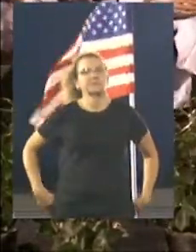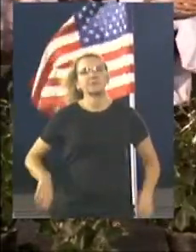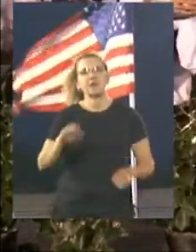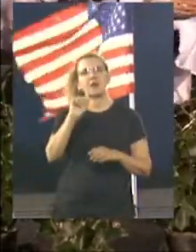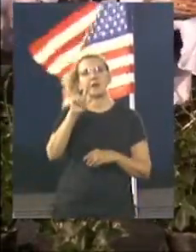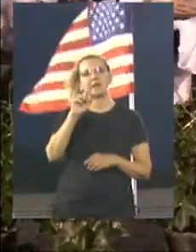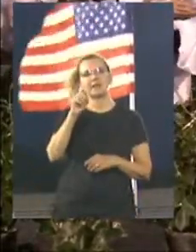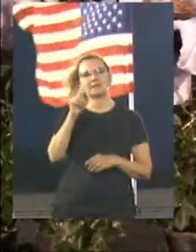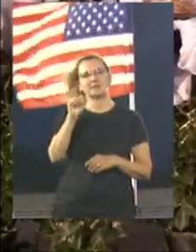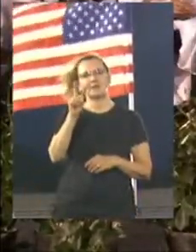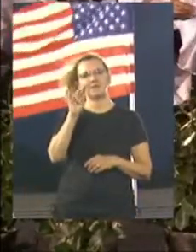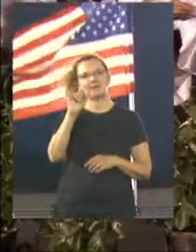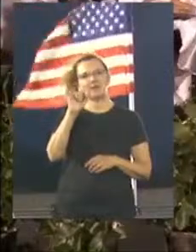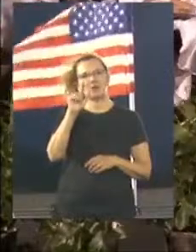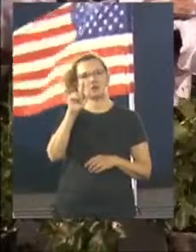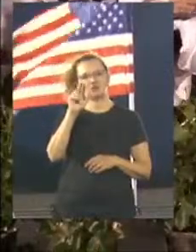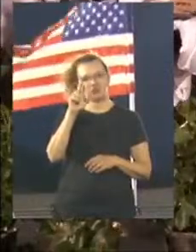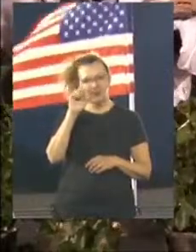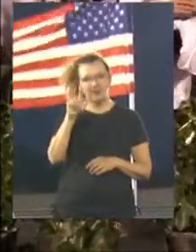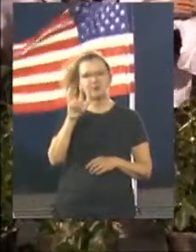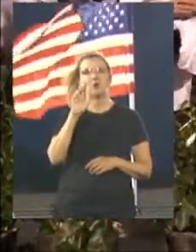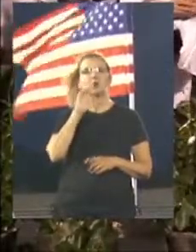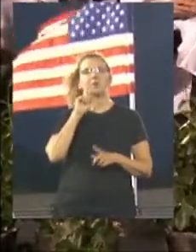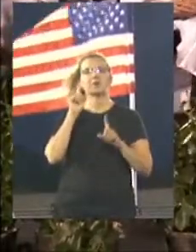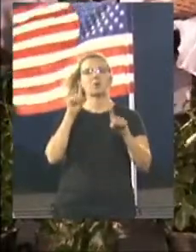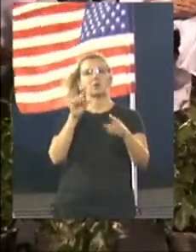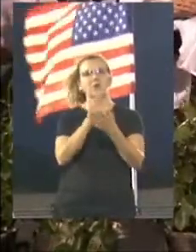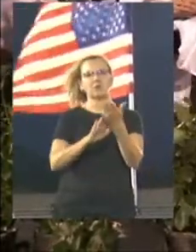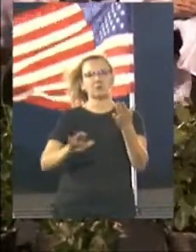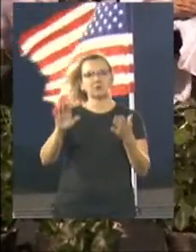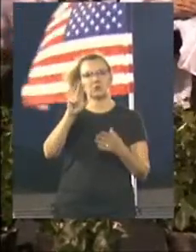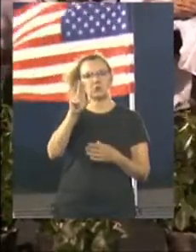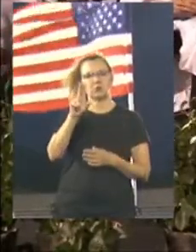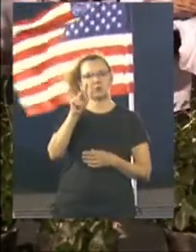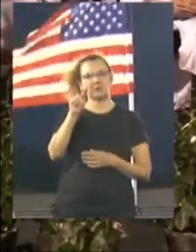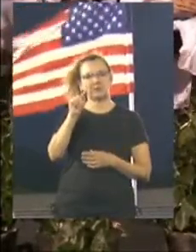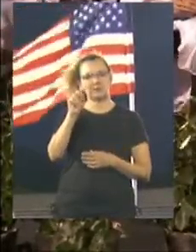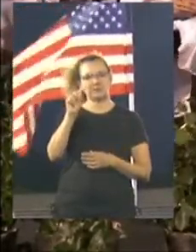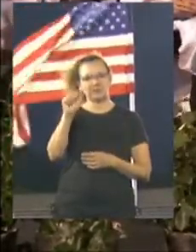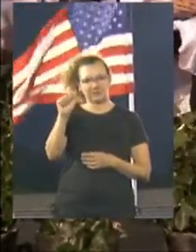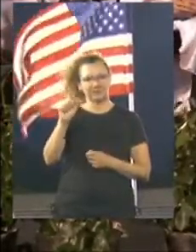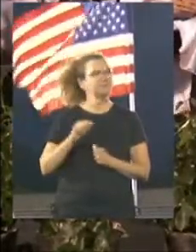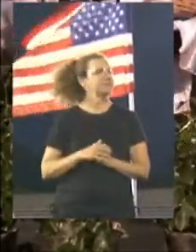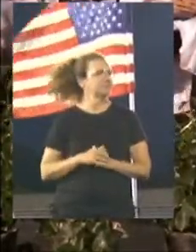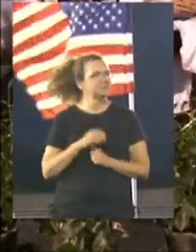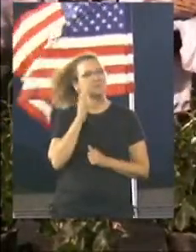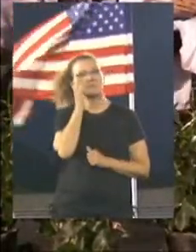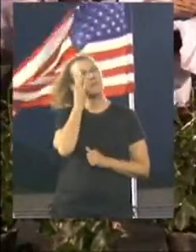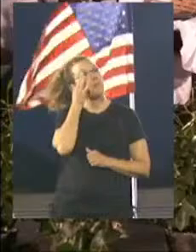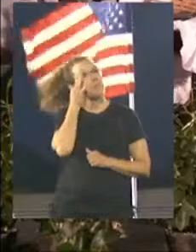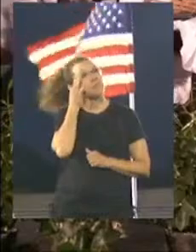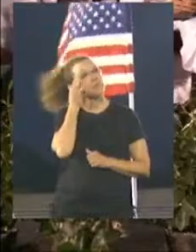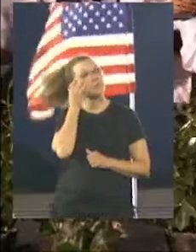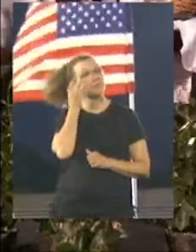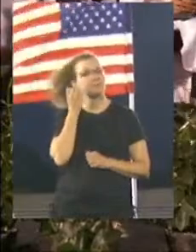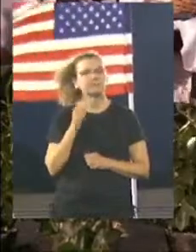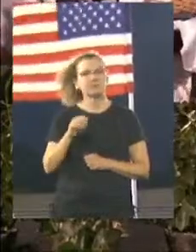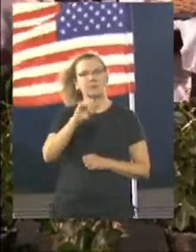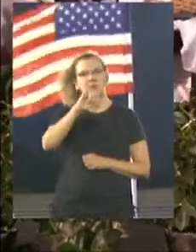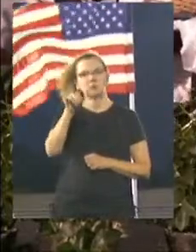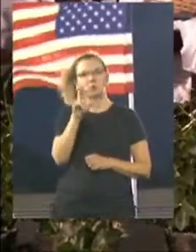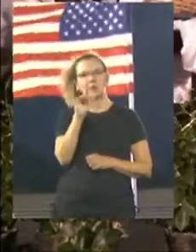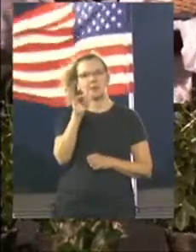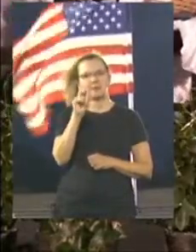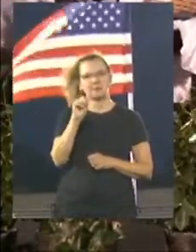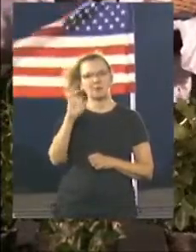Alexa Villarreal will be attending the University of Texas at San Antonio. Julian